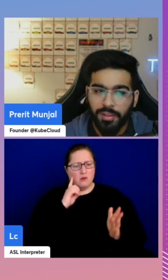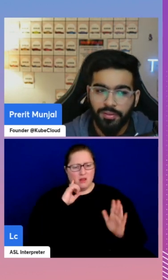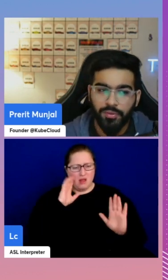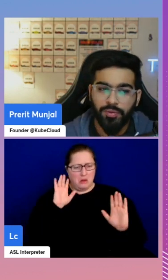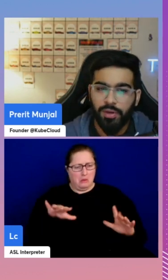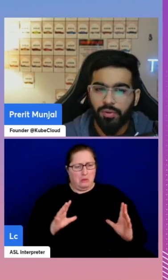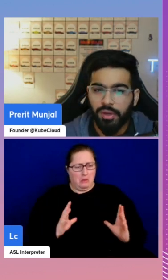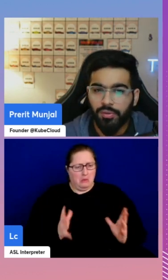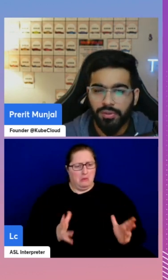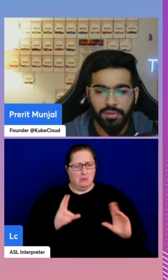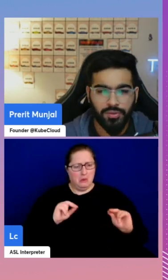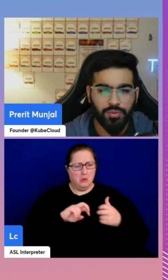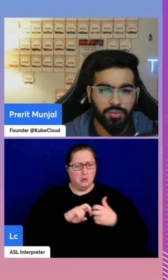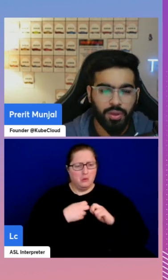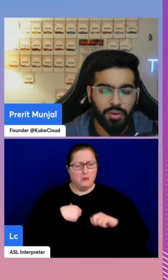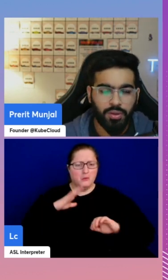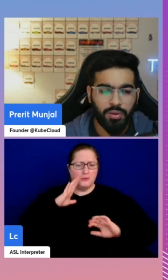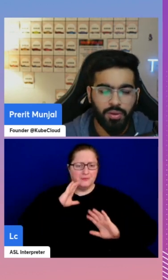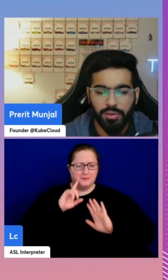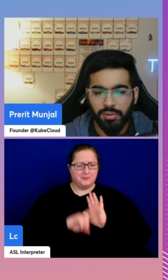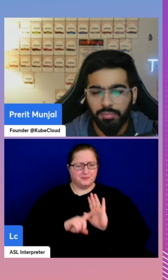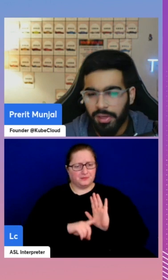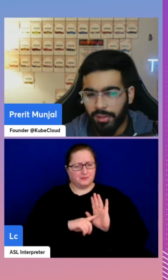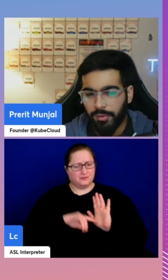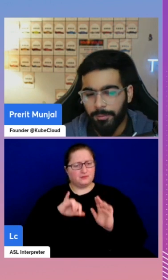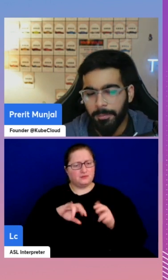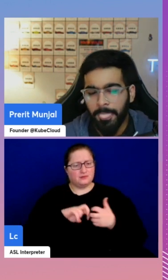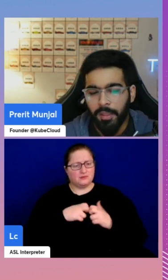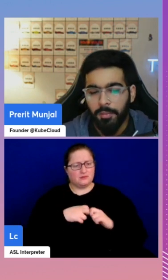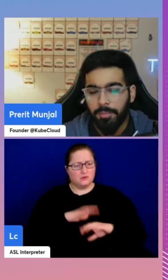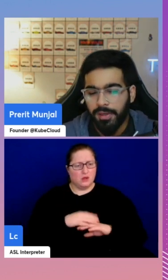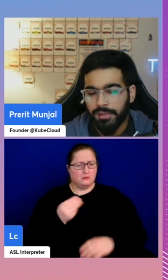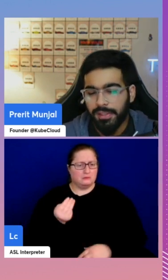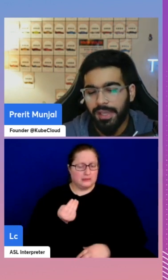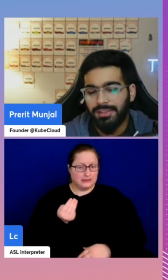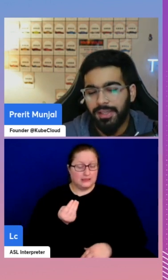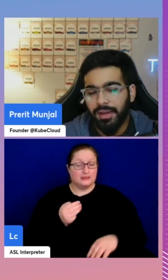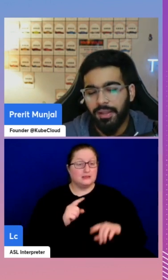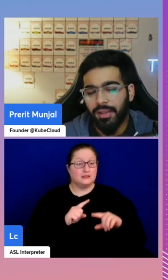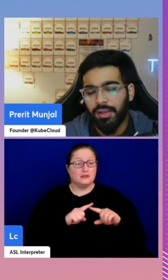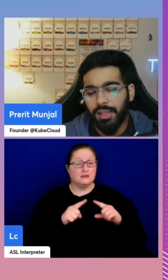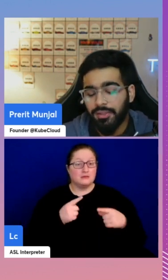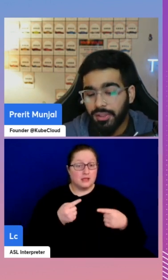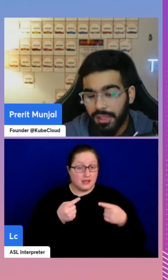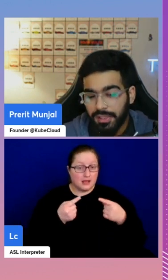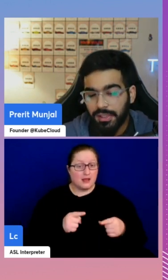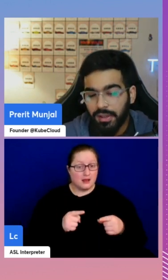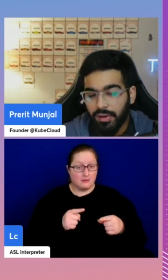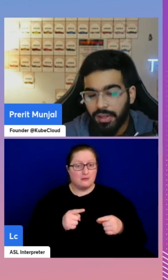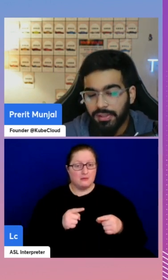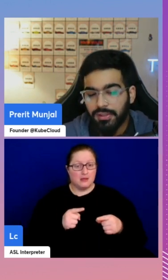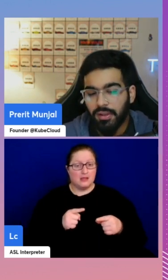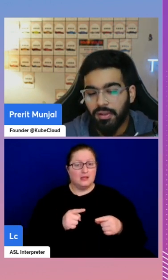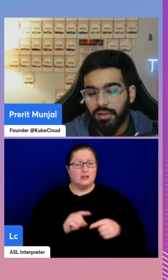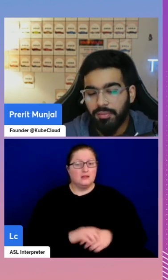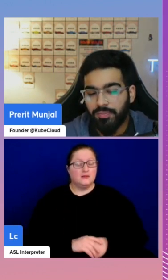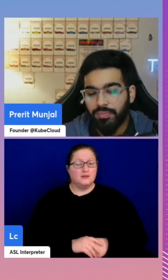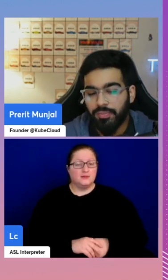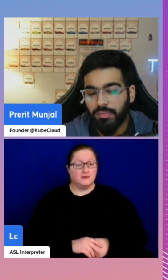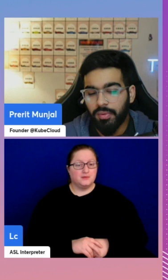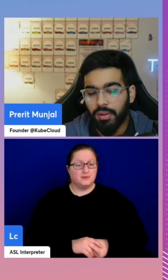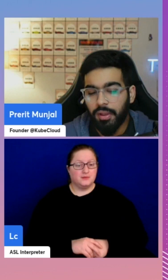okay. So we will look into this issue on Monday. Okay, but the edge case here is,